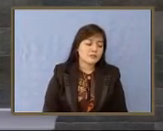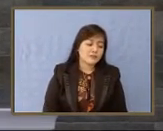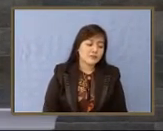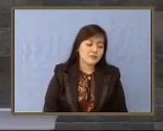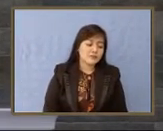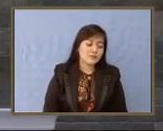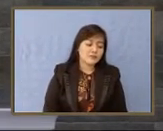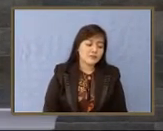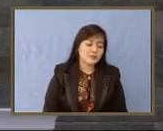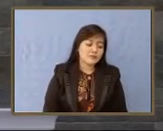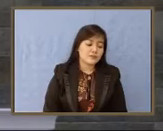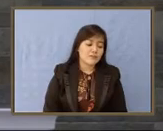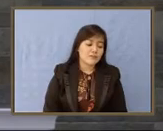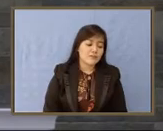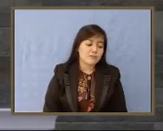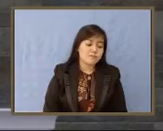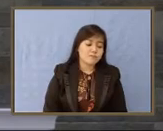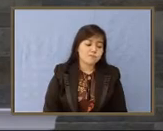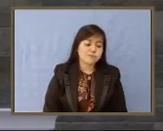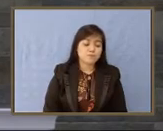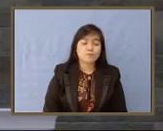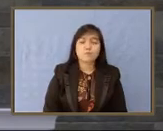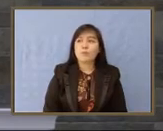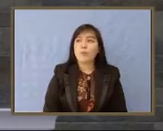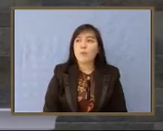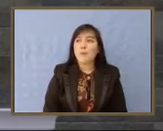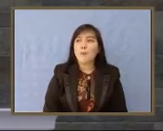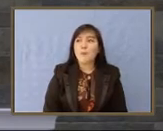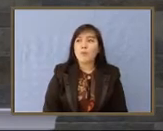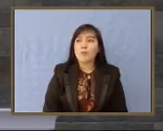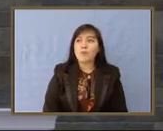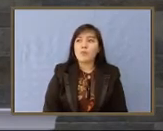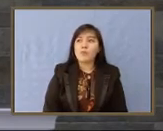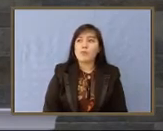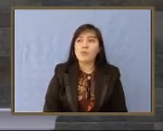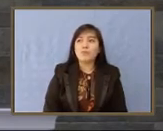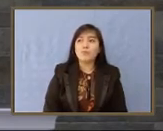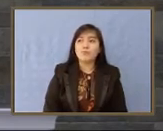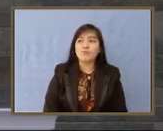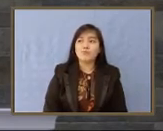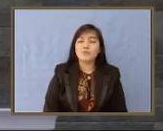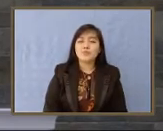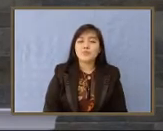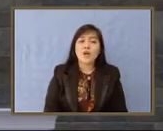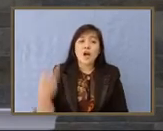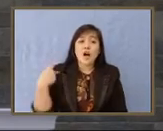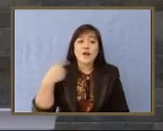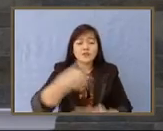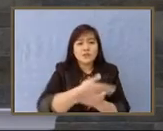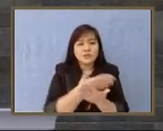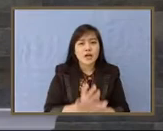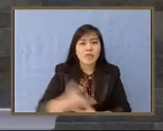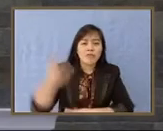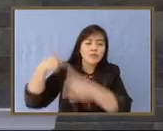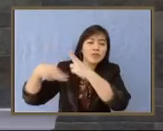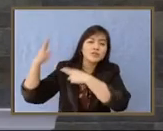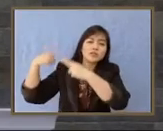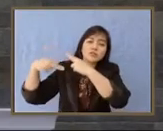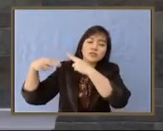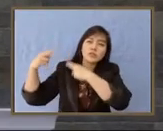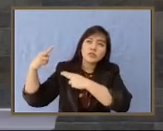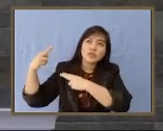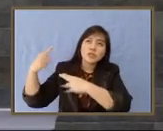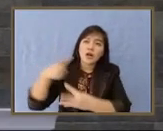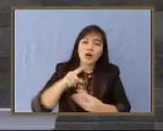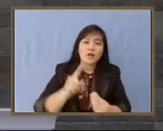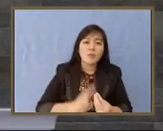is also a historical analysis outlined sa book po na ito. Alright? So, anim po yan. Anim